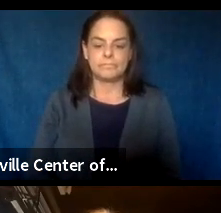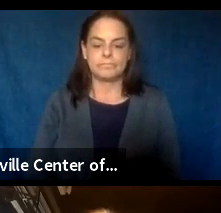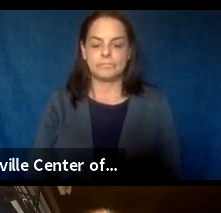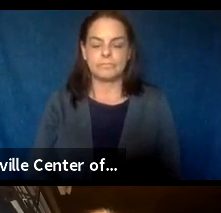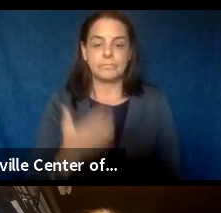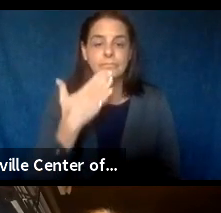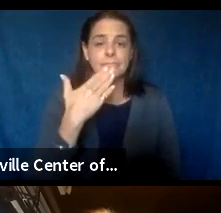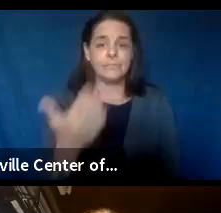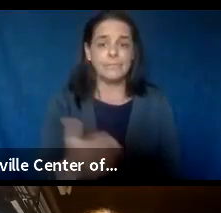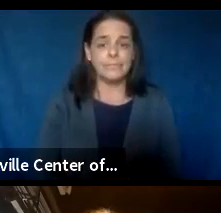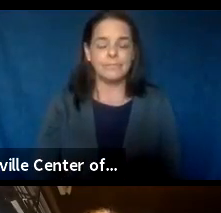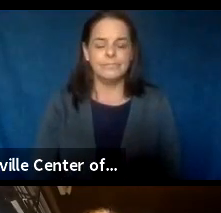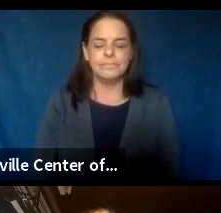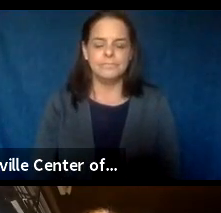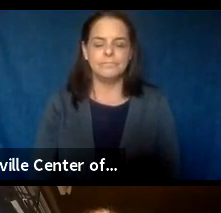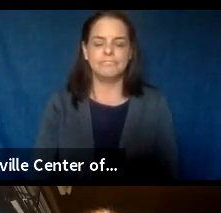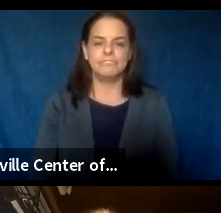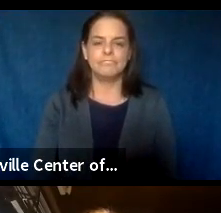Thank you.